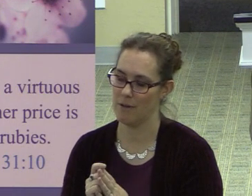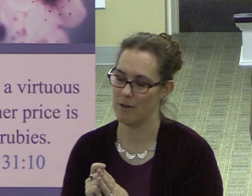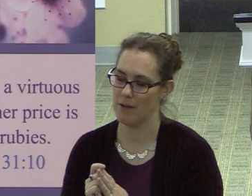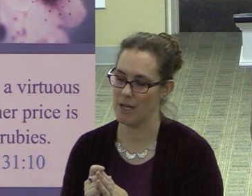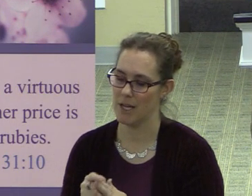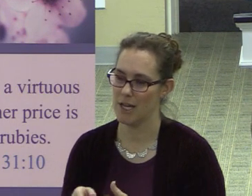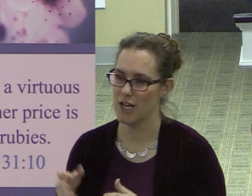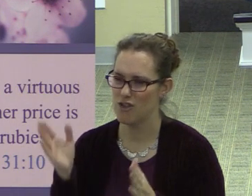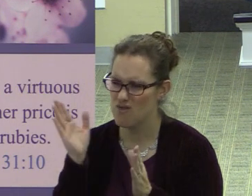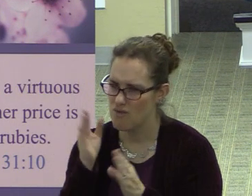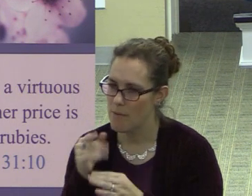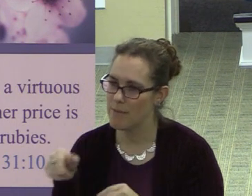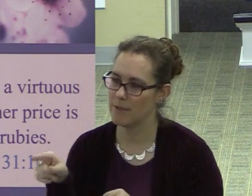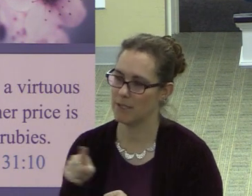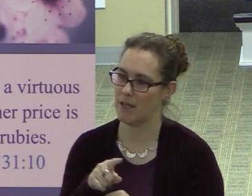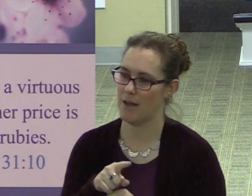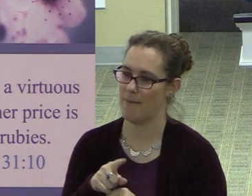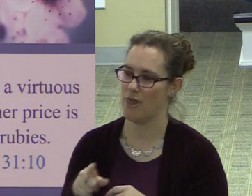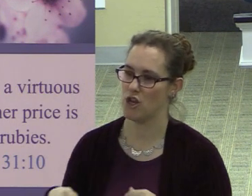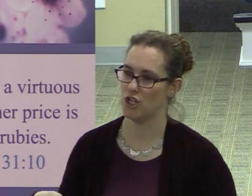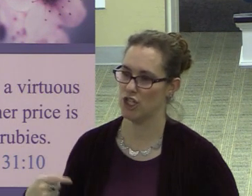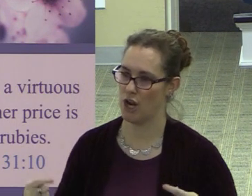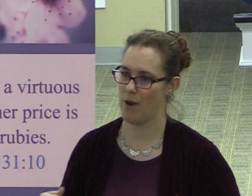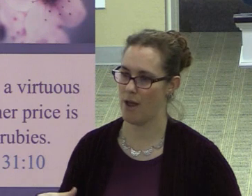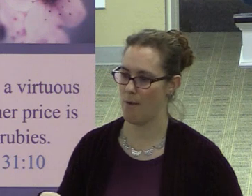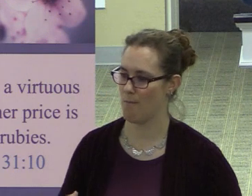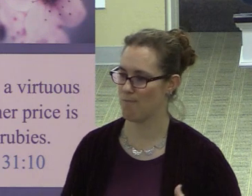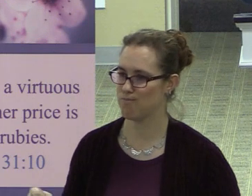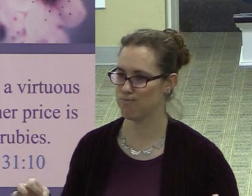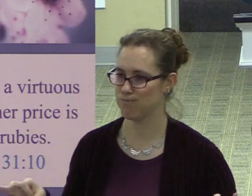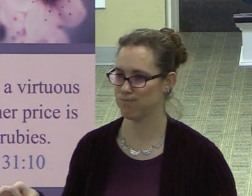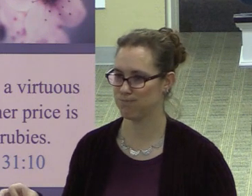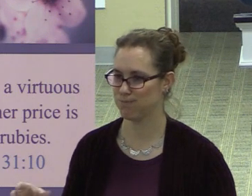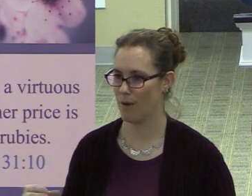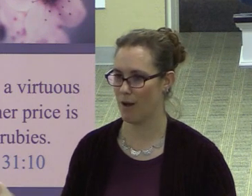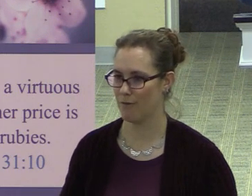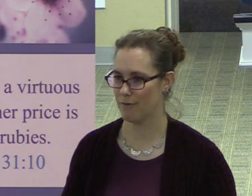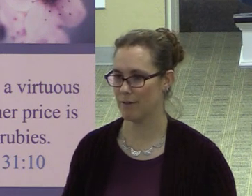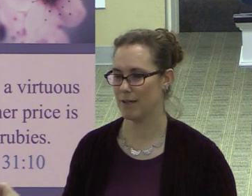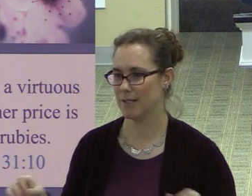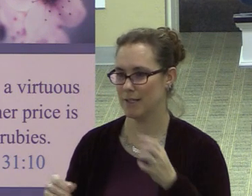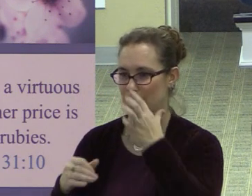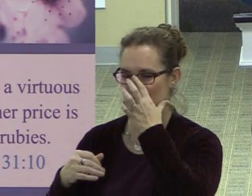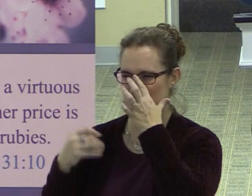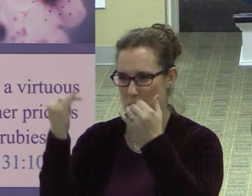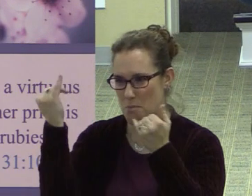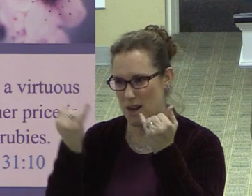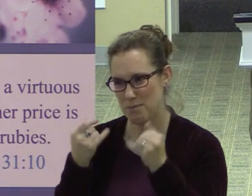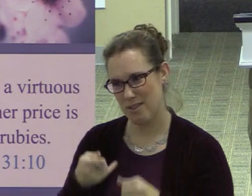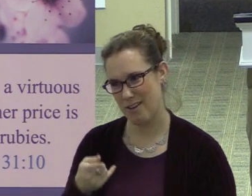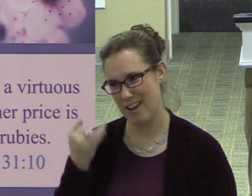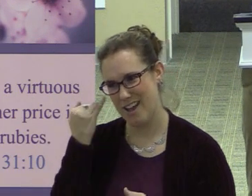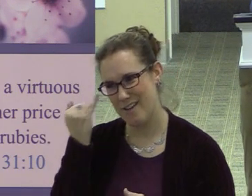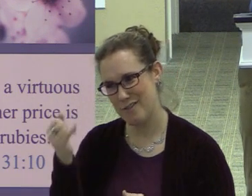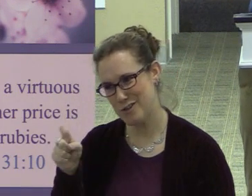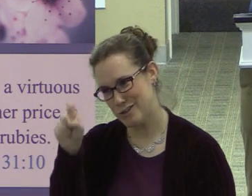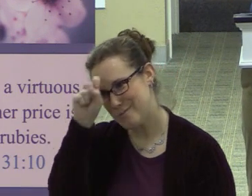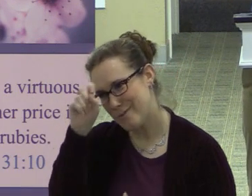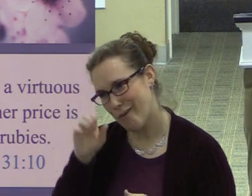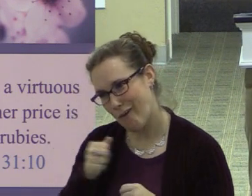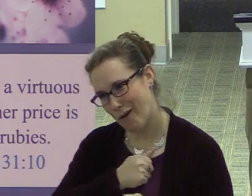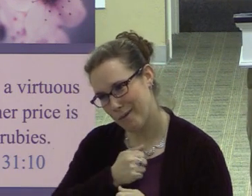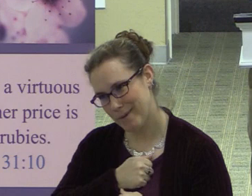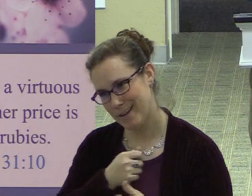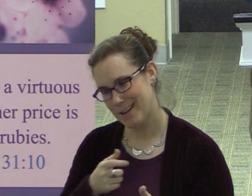He troubles them, and the chariot wheels just pop off. Could you imagine this being there if you're in the Egyptian army? And I don't believe it was just a matter of